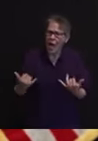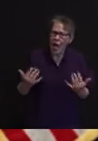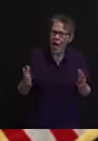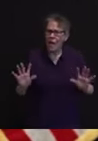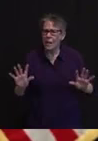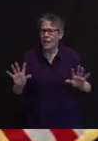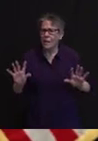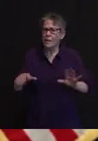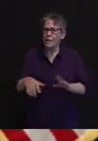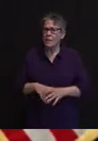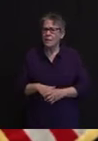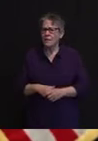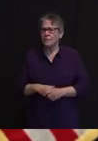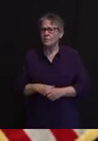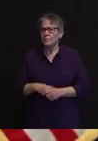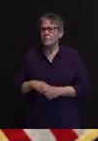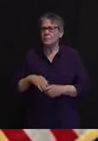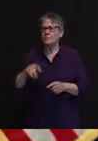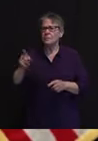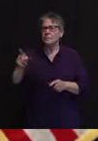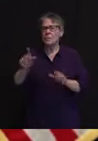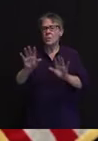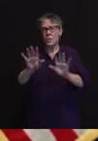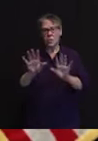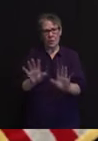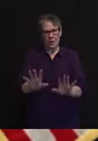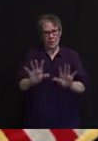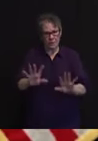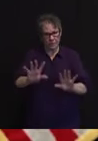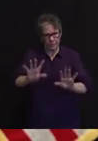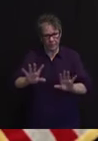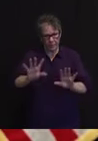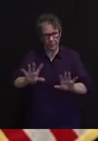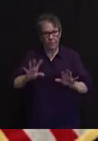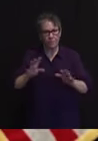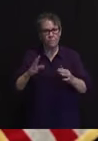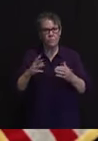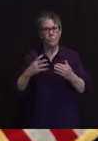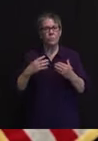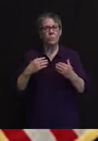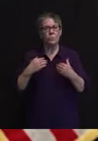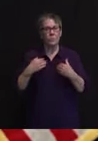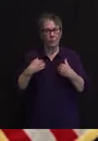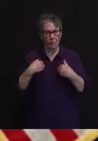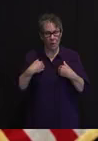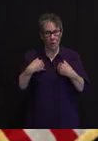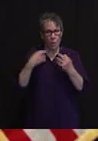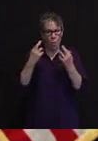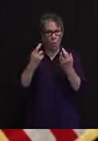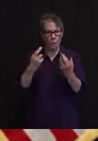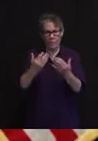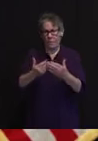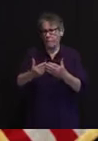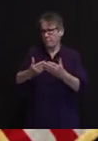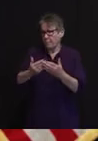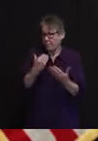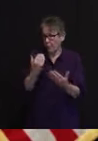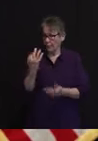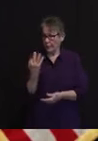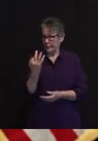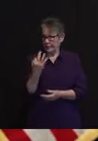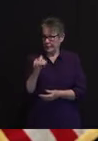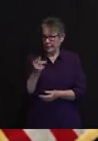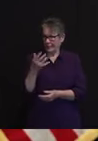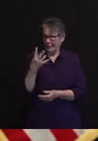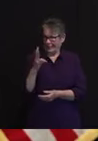I would hope we'll do something ahead of that. So bear with us, and that's related to schools. I mentioned I was on